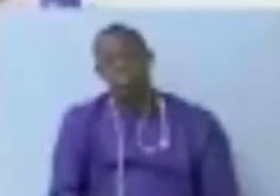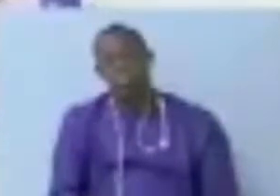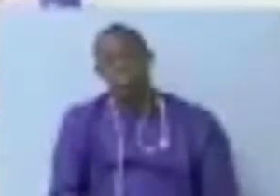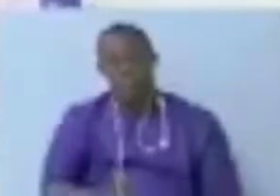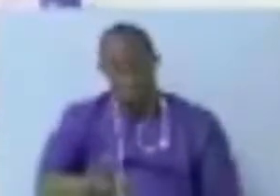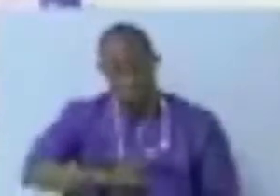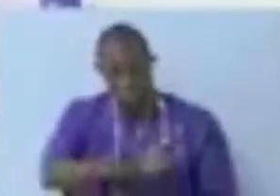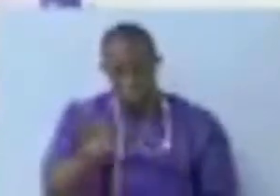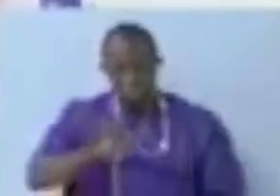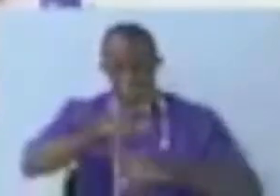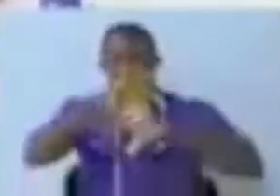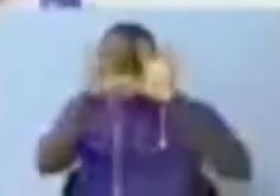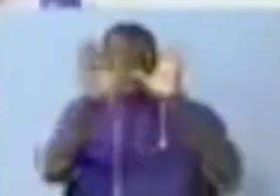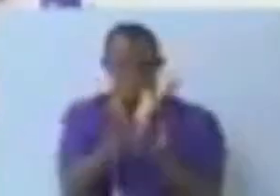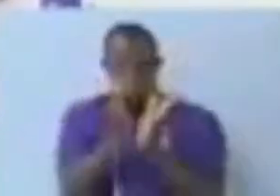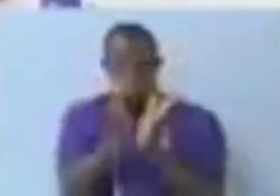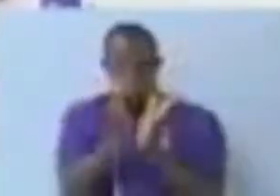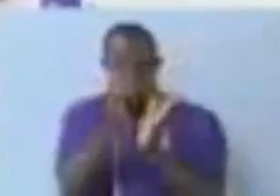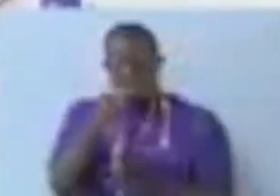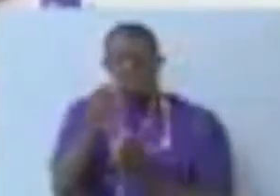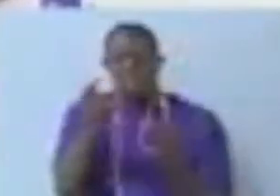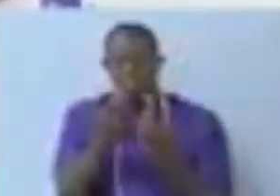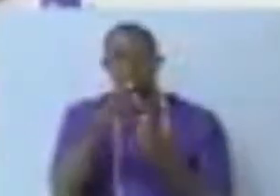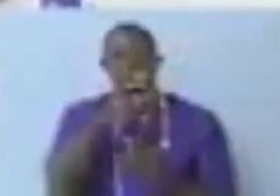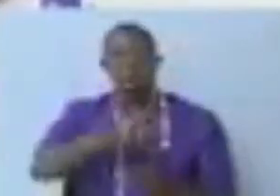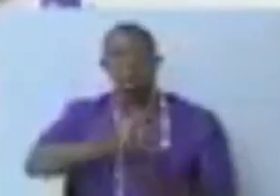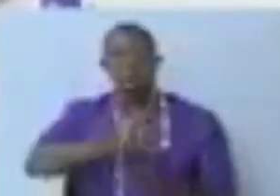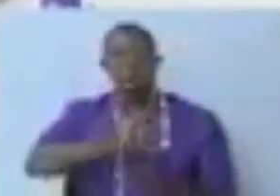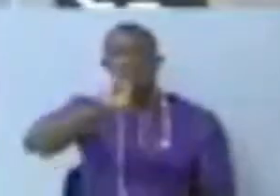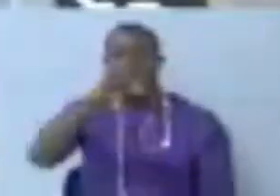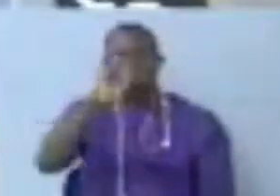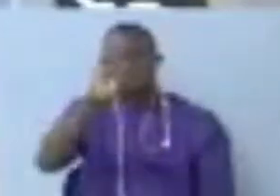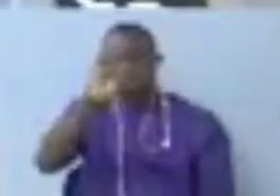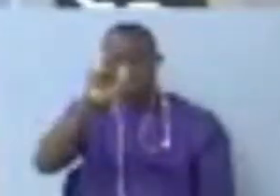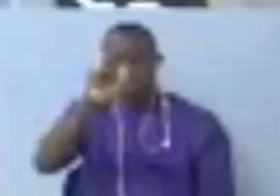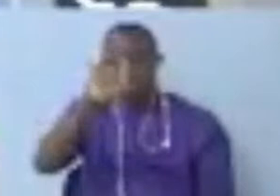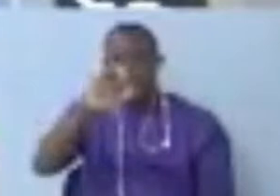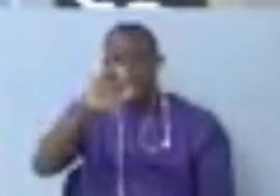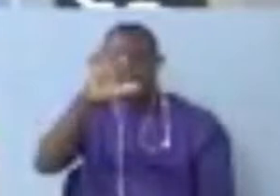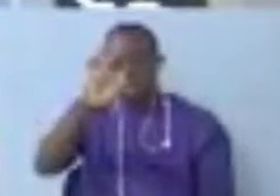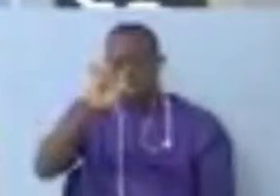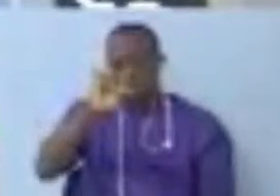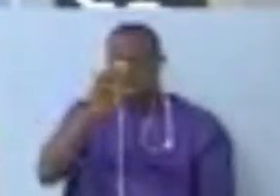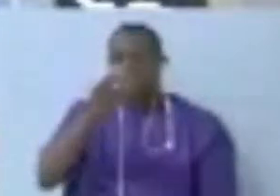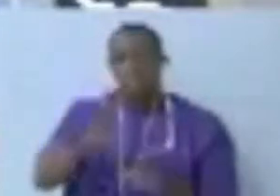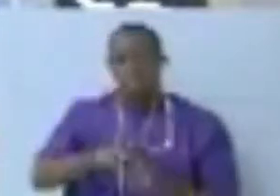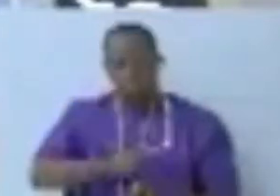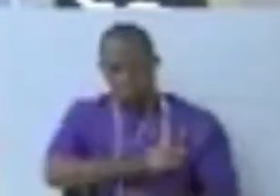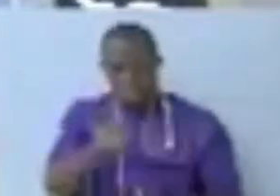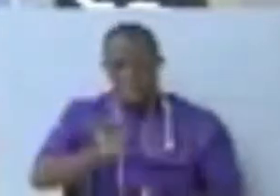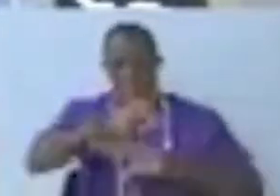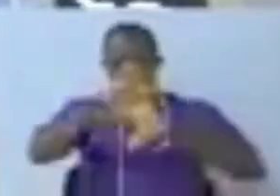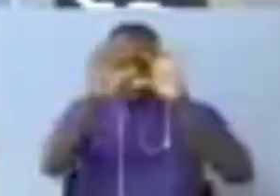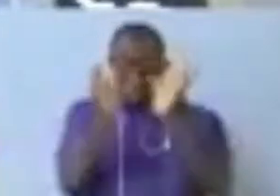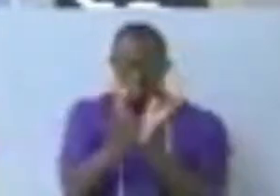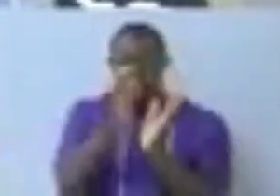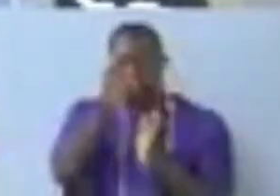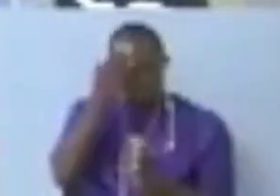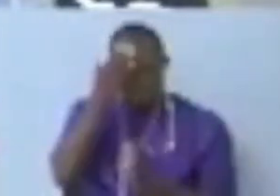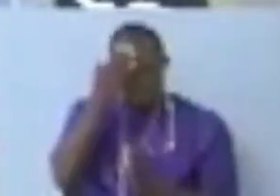We all know that, Mr. Jobarteh. Well, we all know it's not tested by cross-examination. Well, yes.